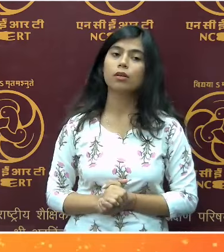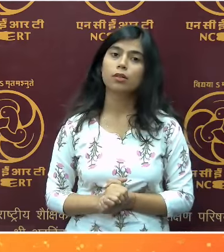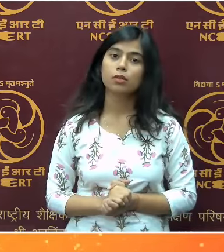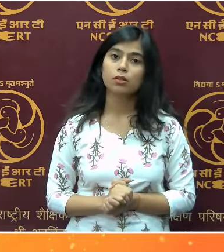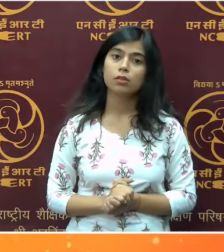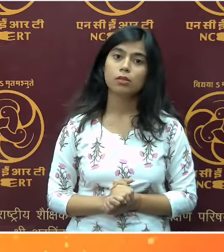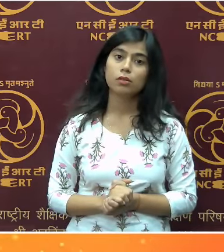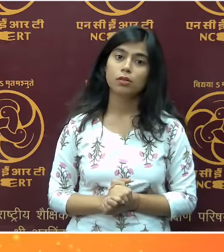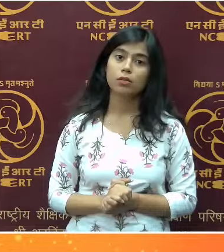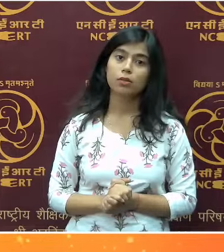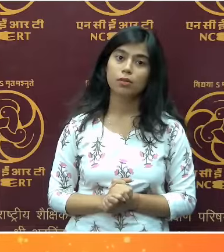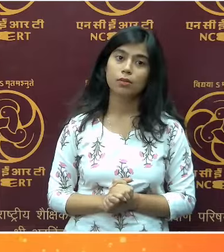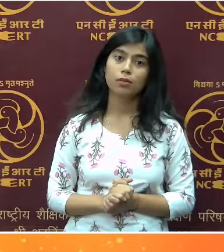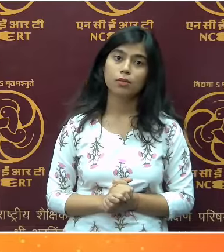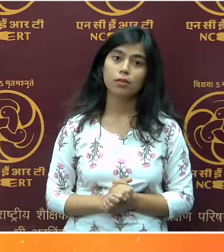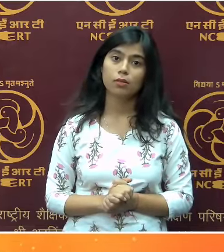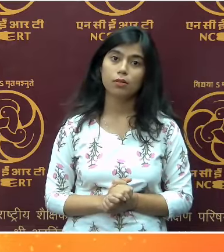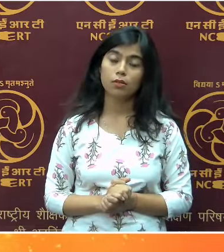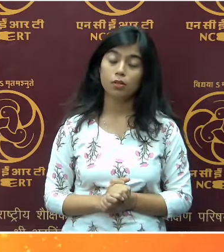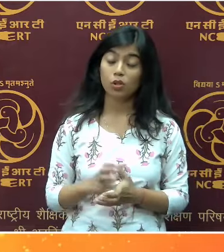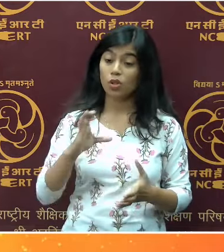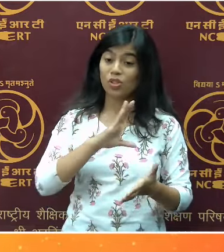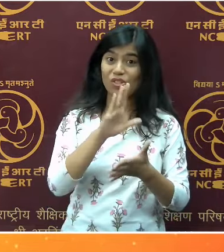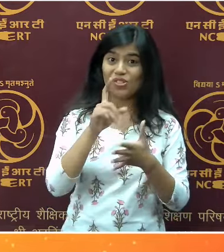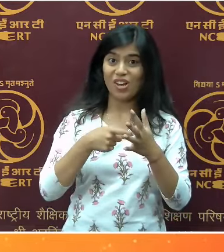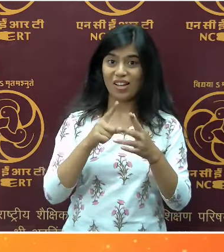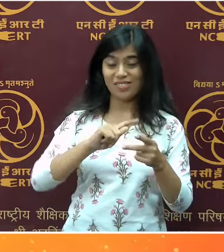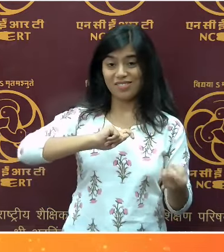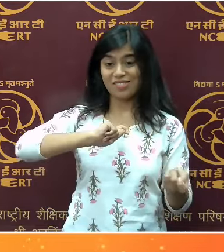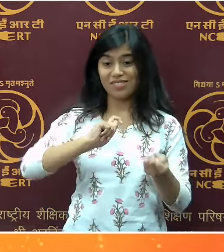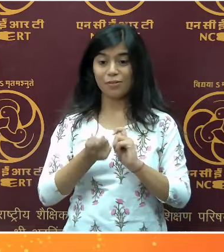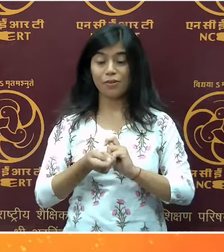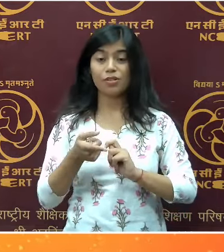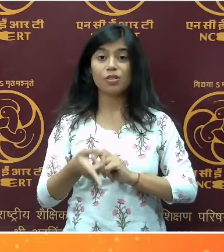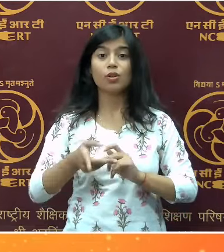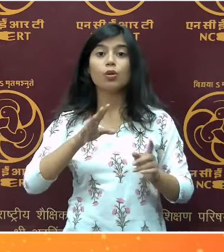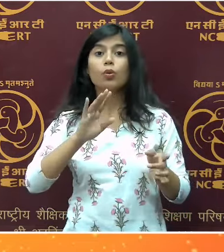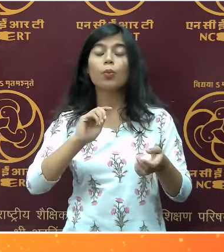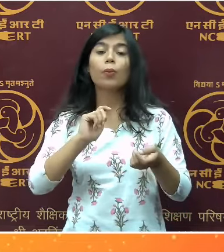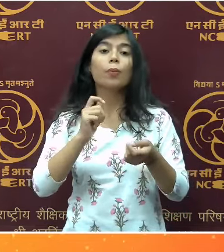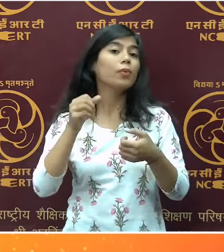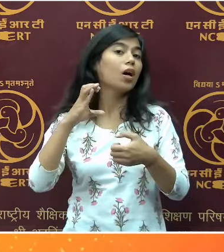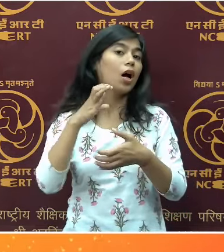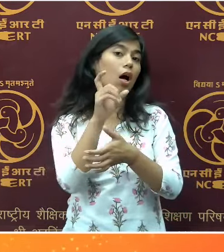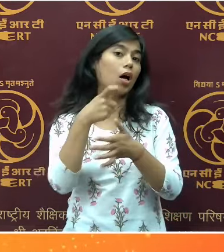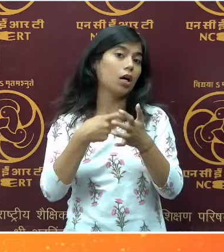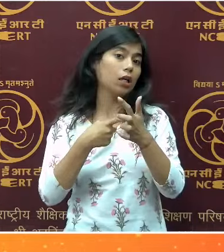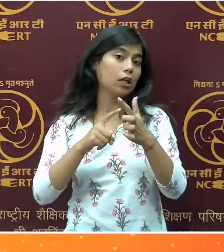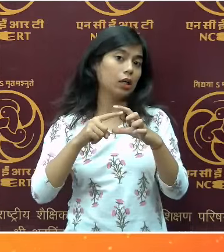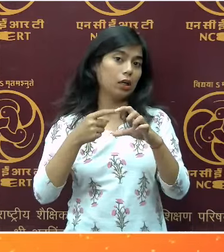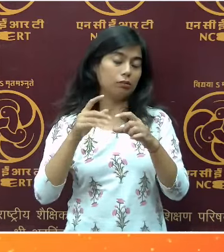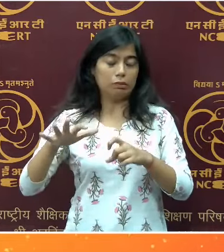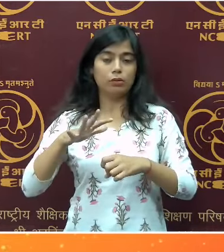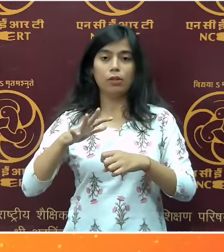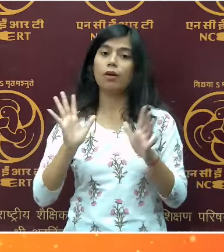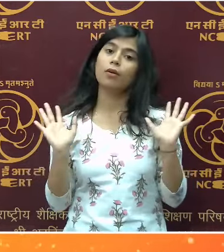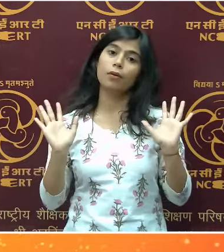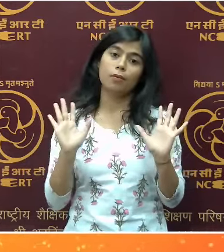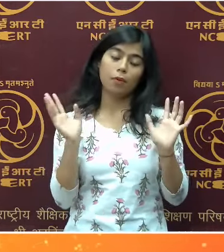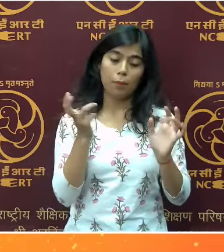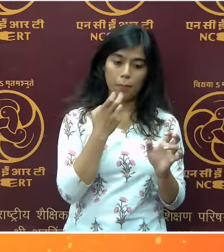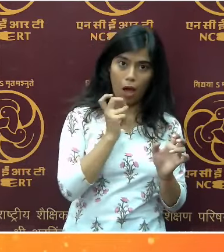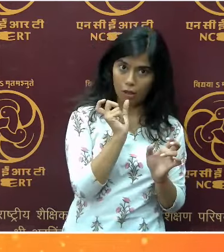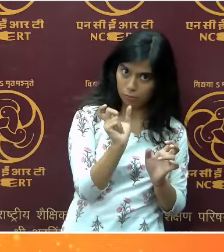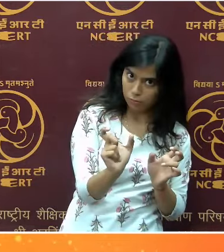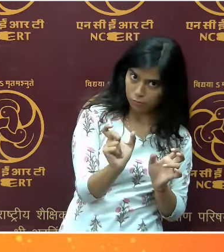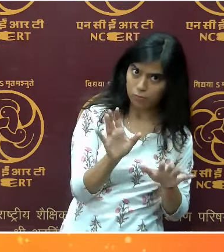charge is converted into current with the help of a battery or anywhere where